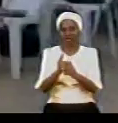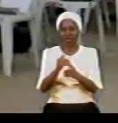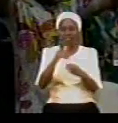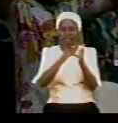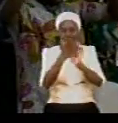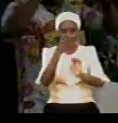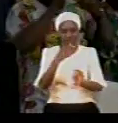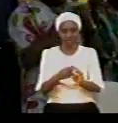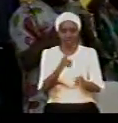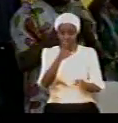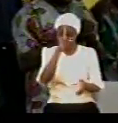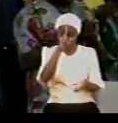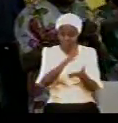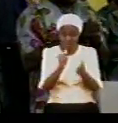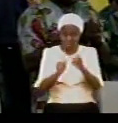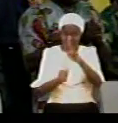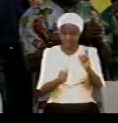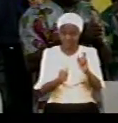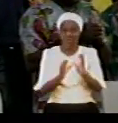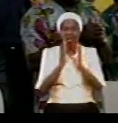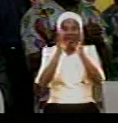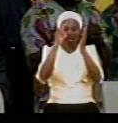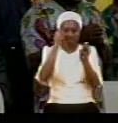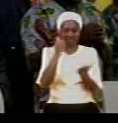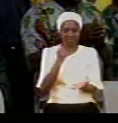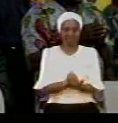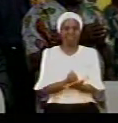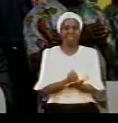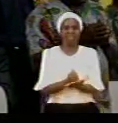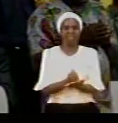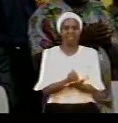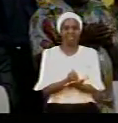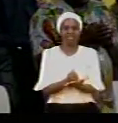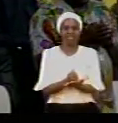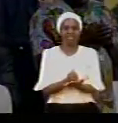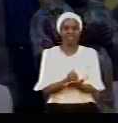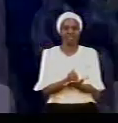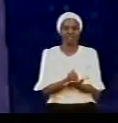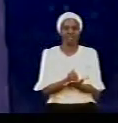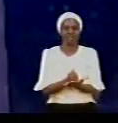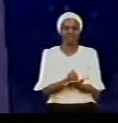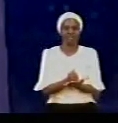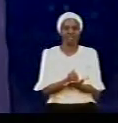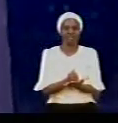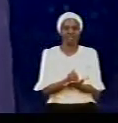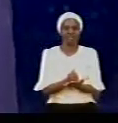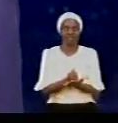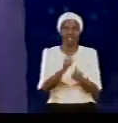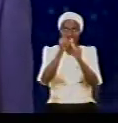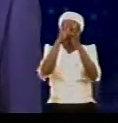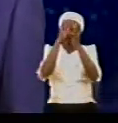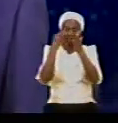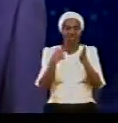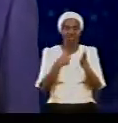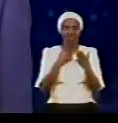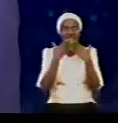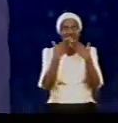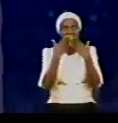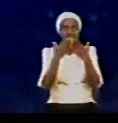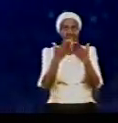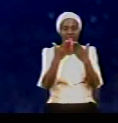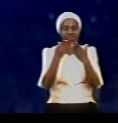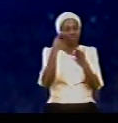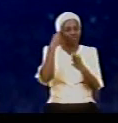amen? Father, we thank you for this third day of the